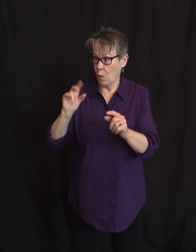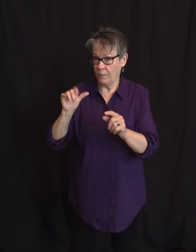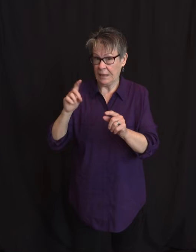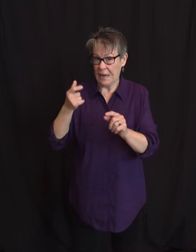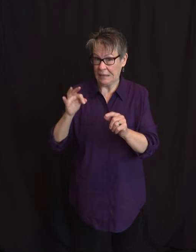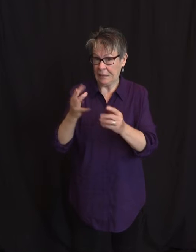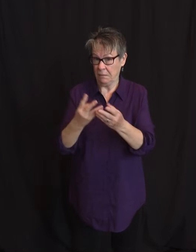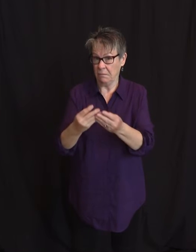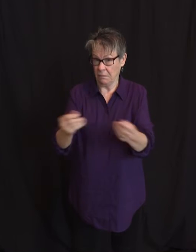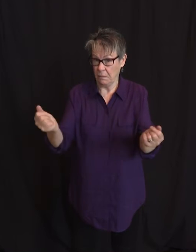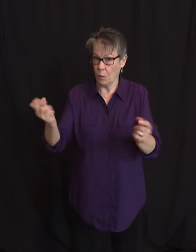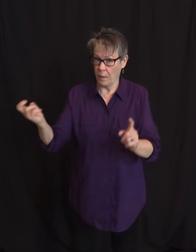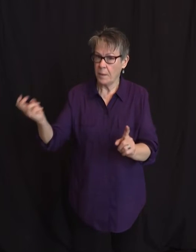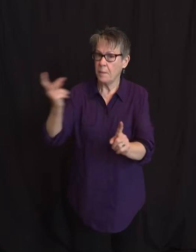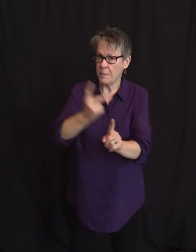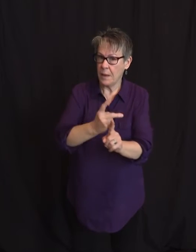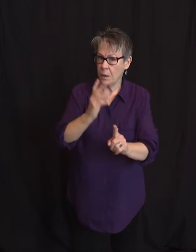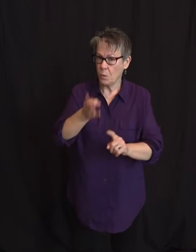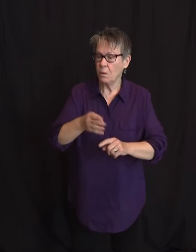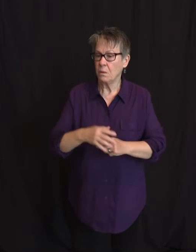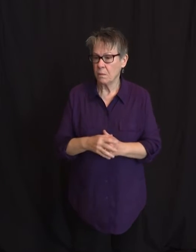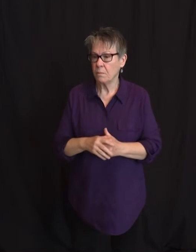It just wasn't practical.